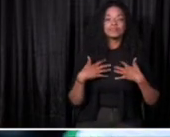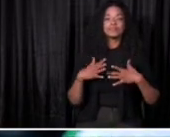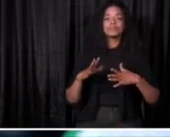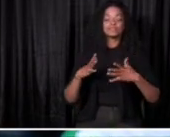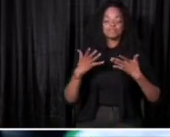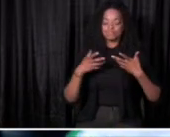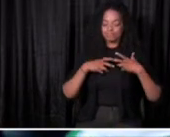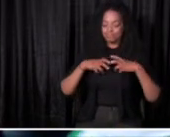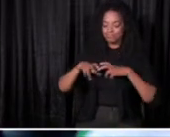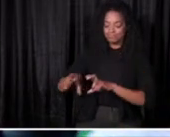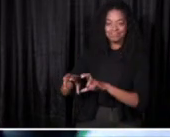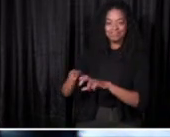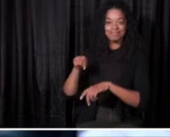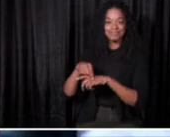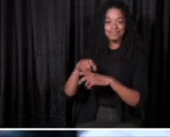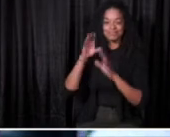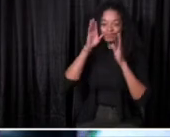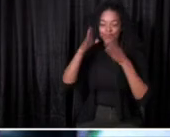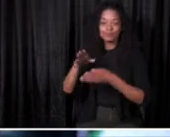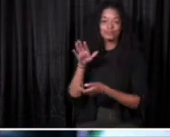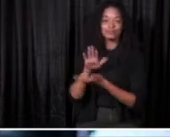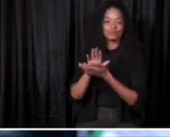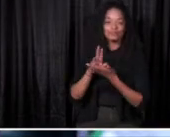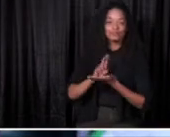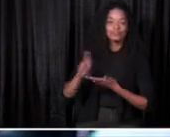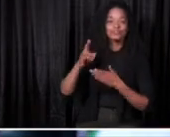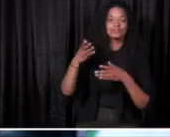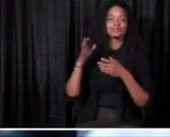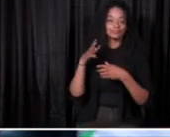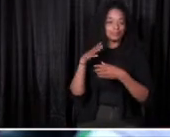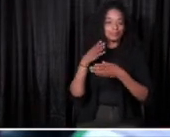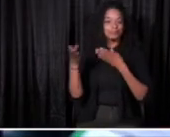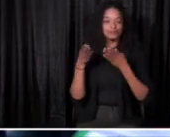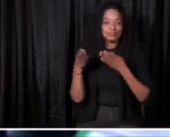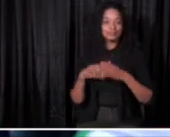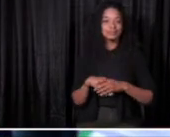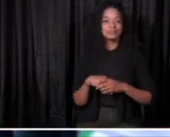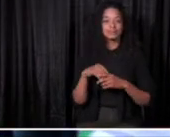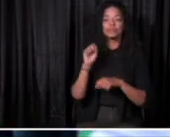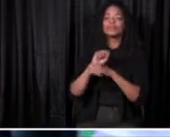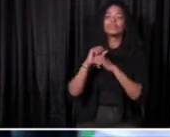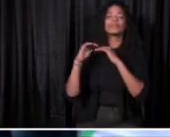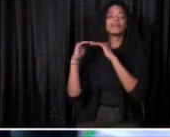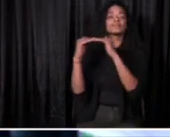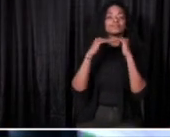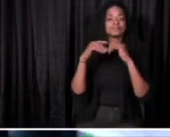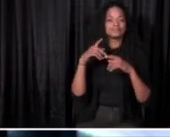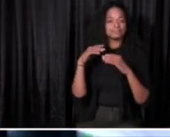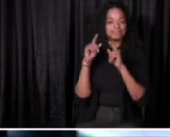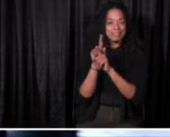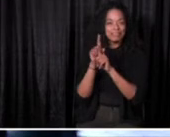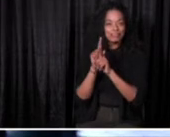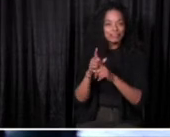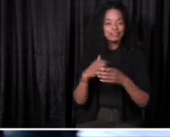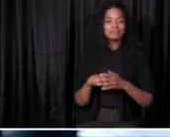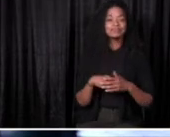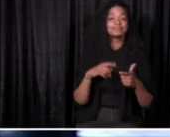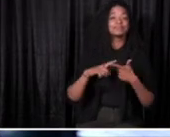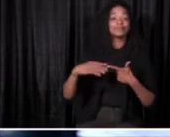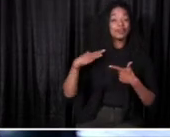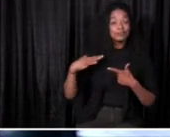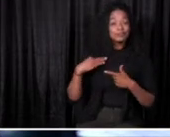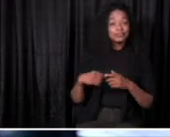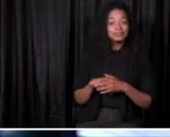and community service, working as a peer mentor, volunteering in vaccination clinics